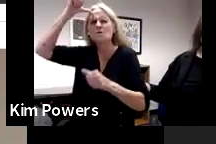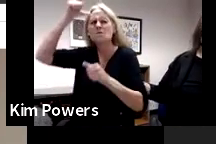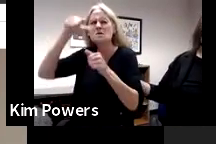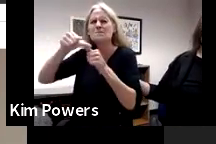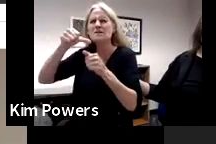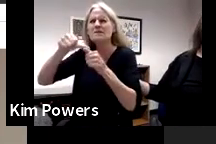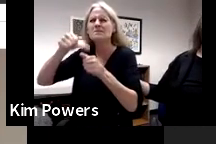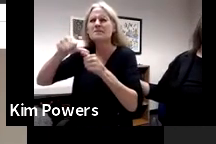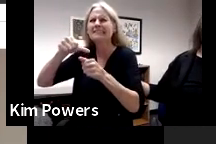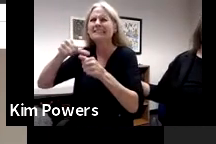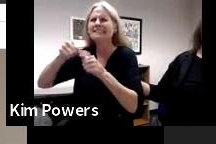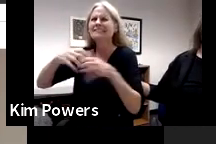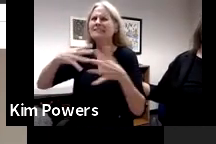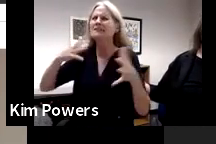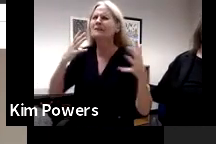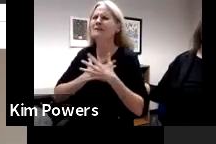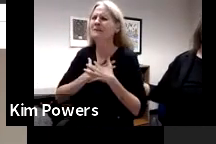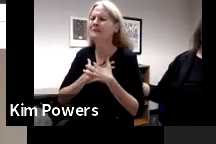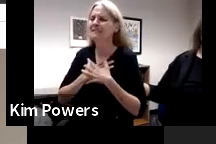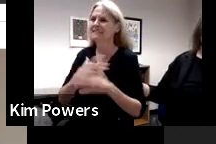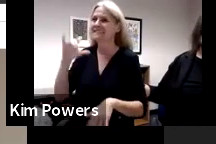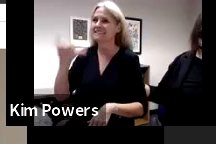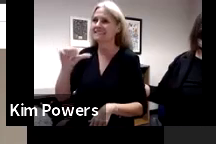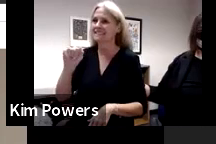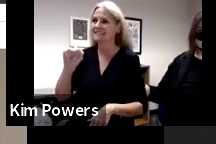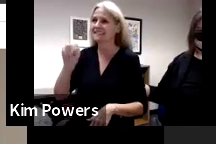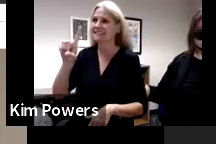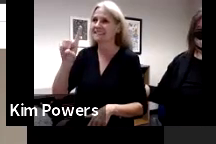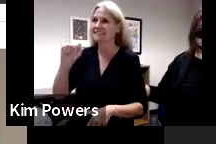at that time, I remember